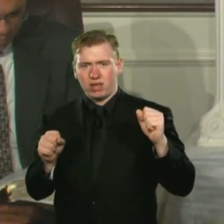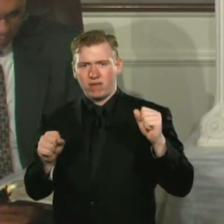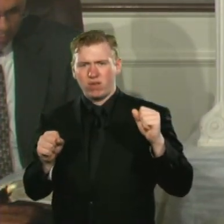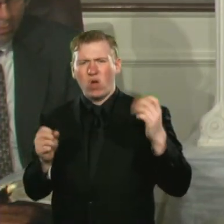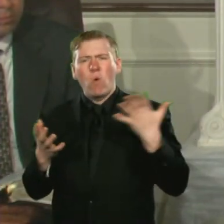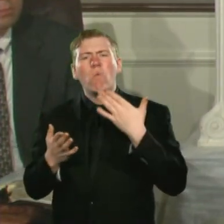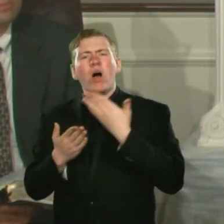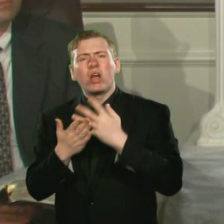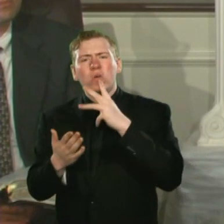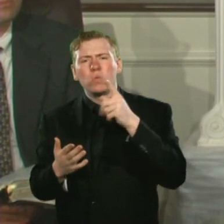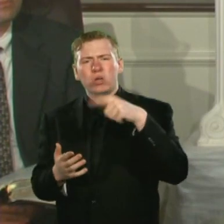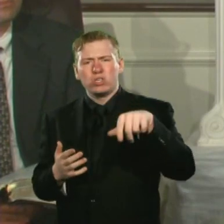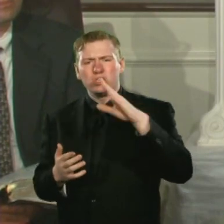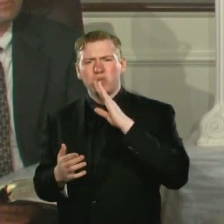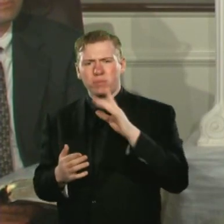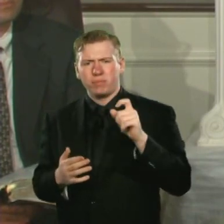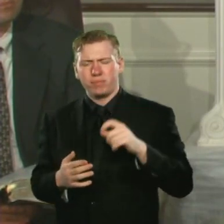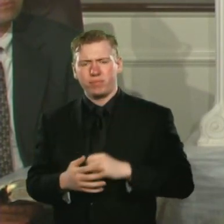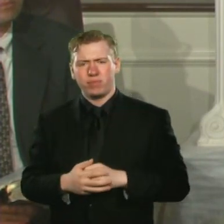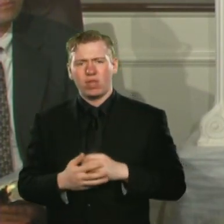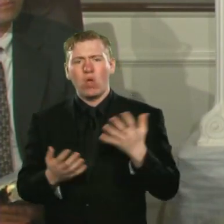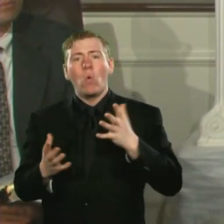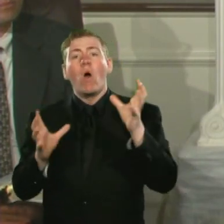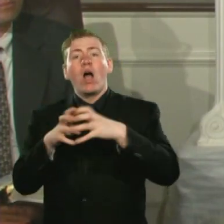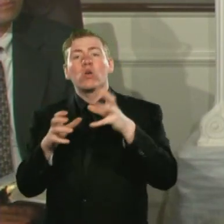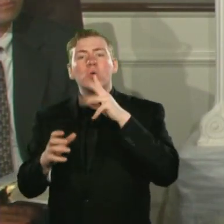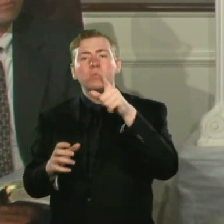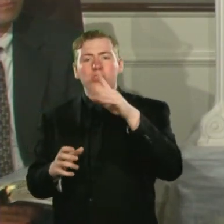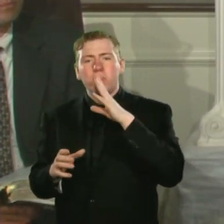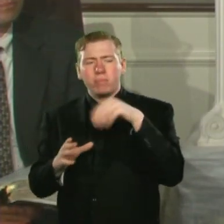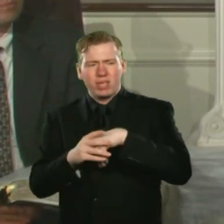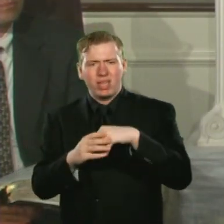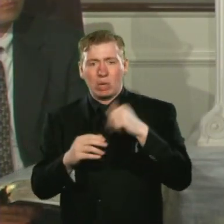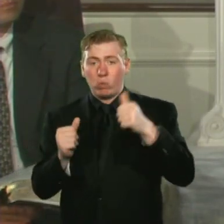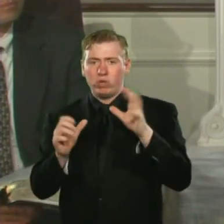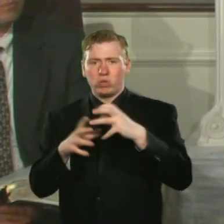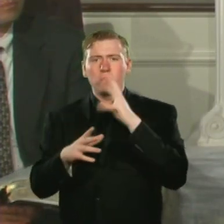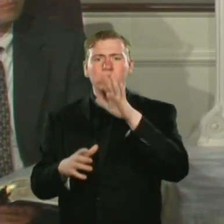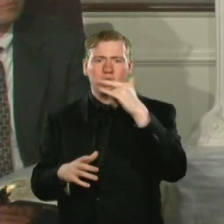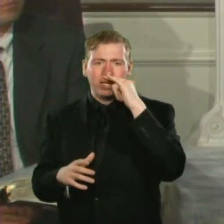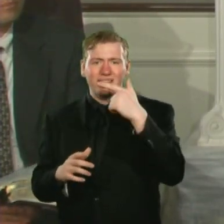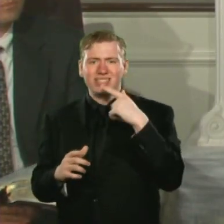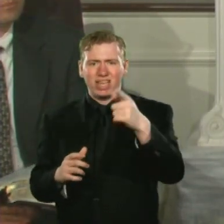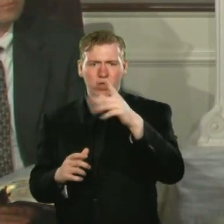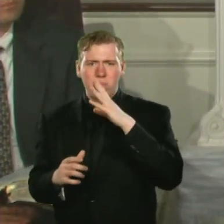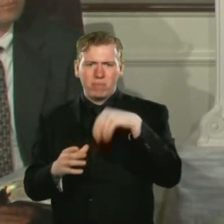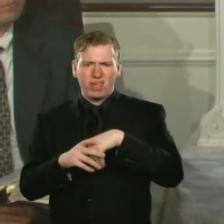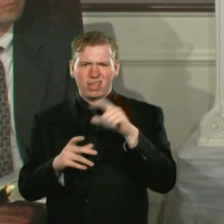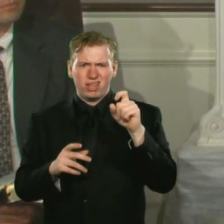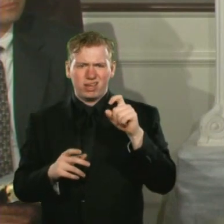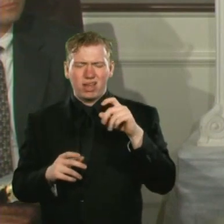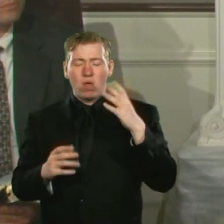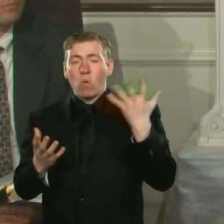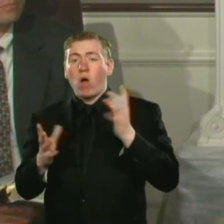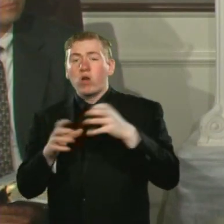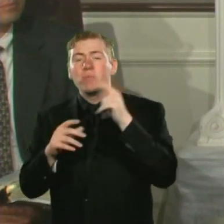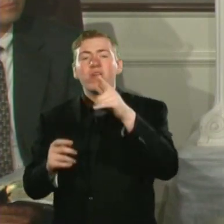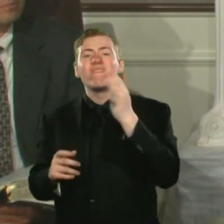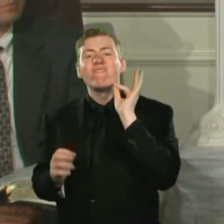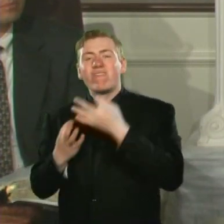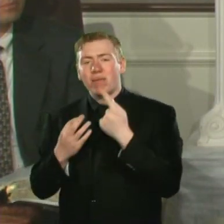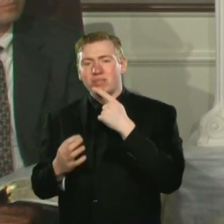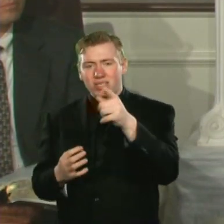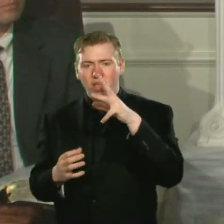what group would you be in? What group would your kids say you'd be in? What group would your family say you'd be in? Are